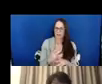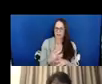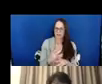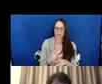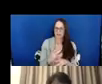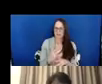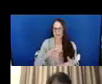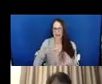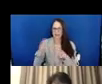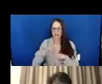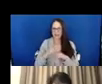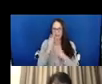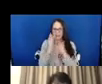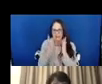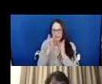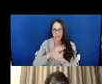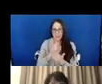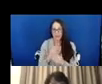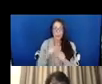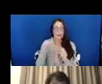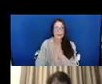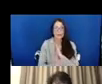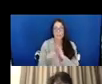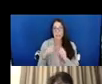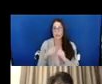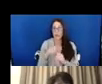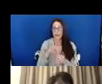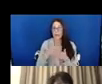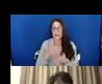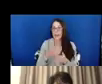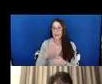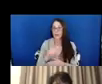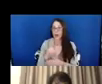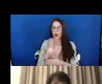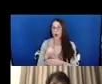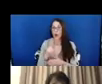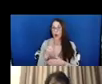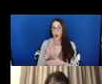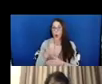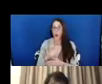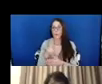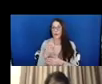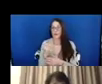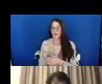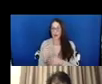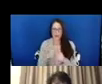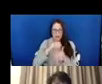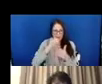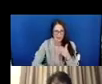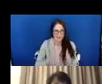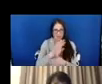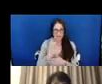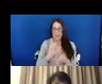What kills me is when the account is overdrawn and you've got to pay the overdraft fees, and when they take it out of your account at the beginning,